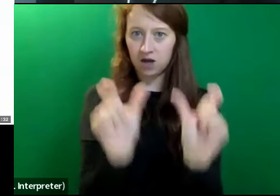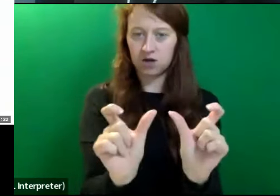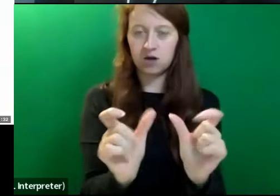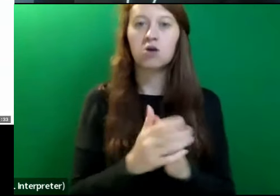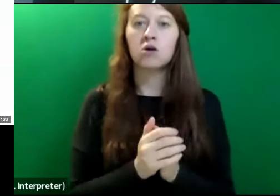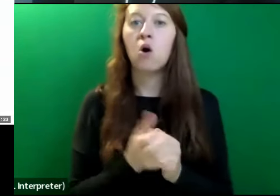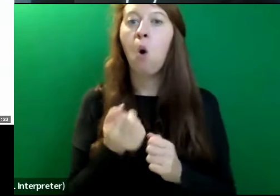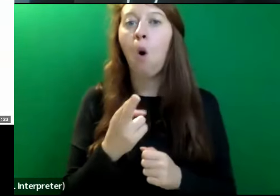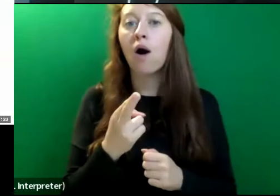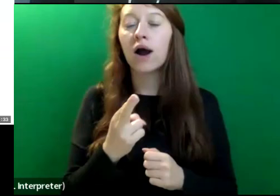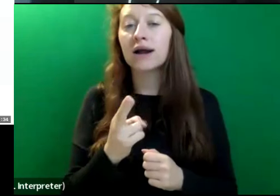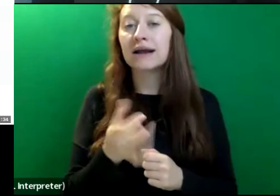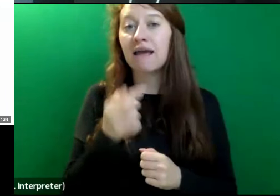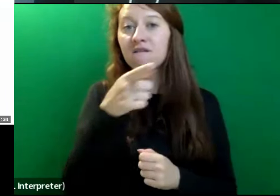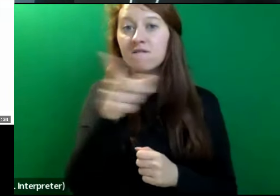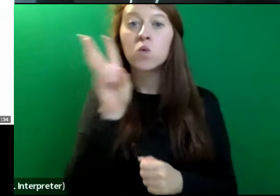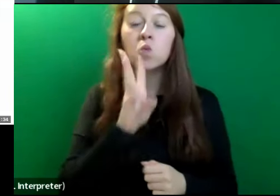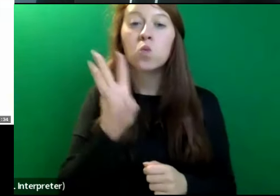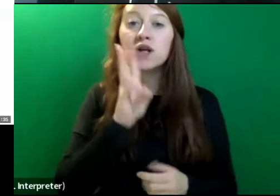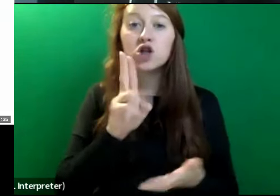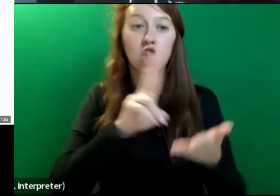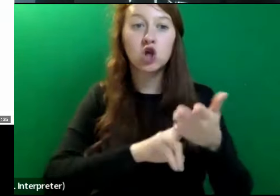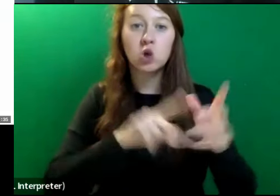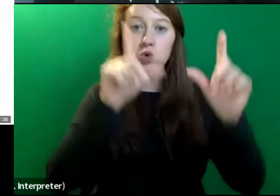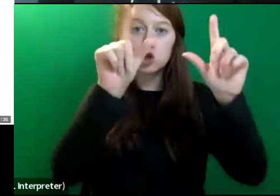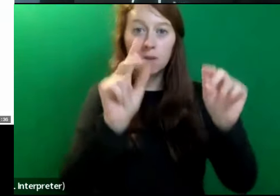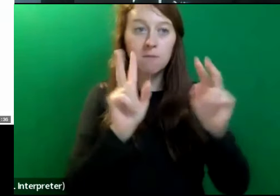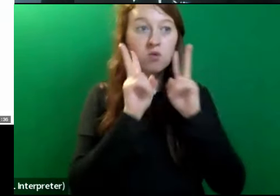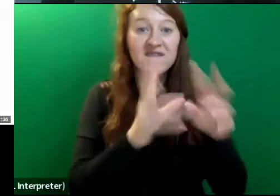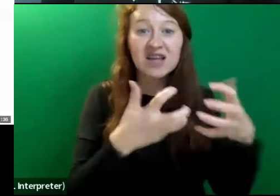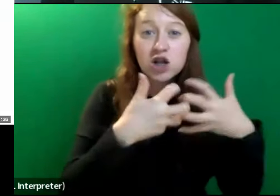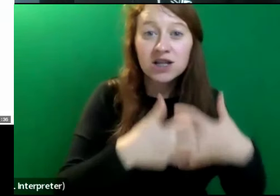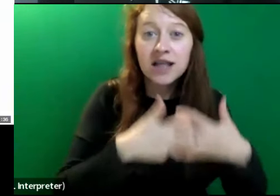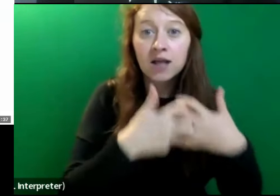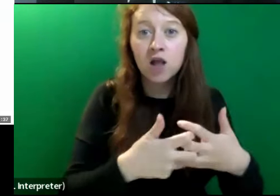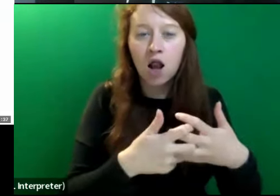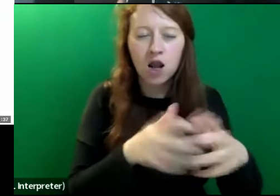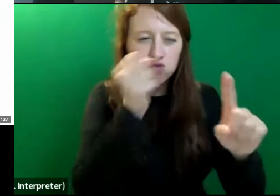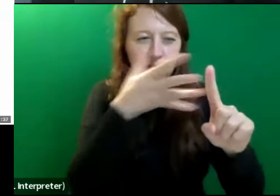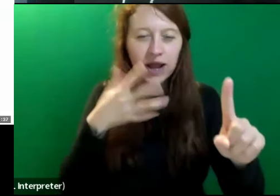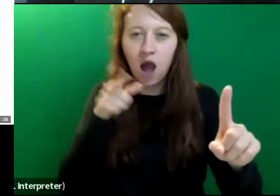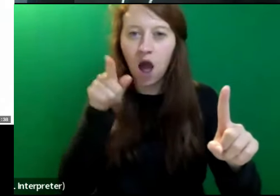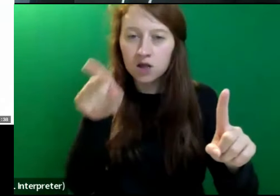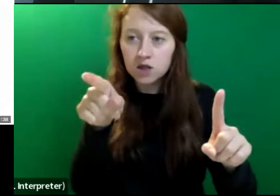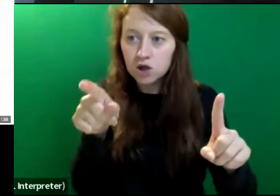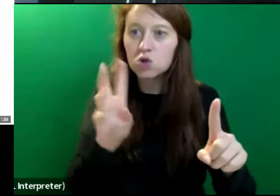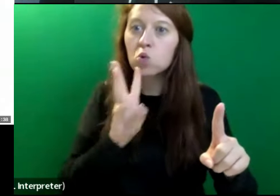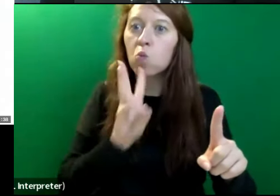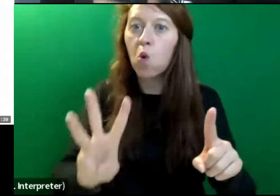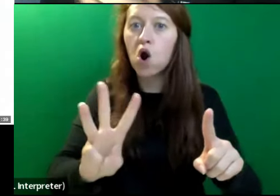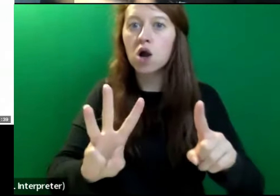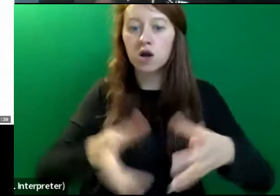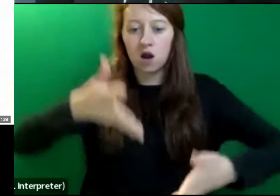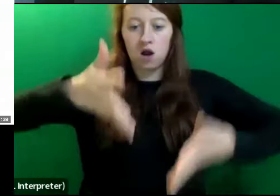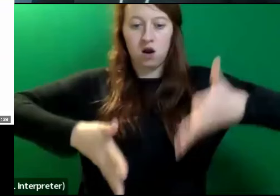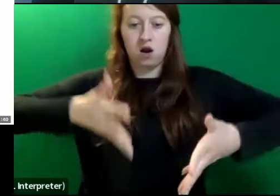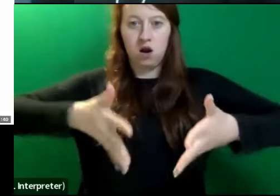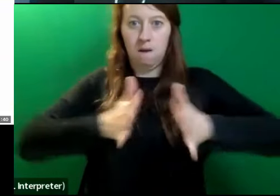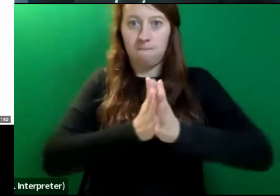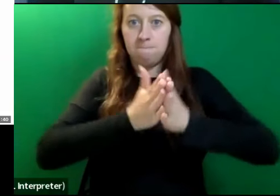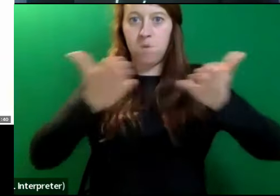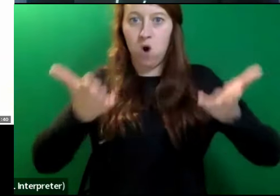using computer vision technologies, or if you want to synthesize using avatar technologies, it's